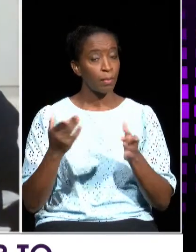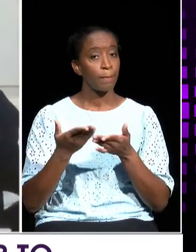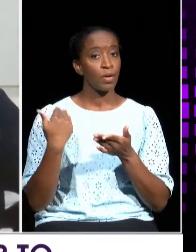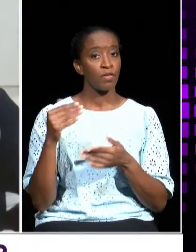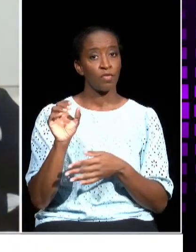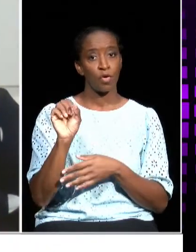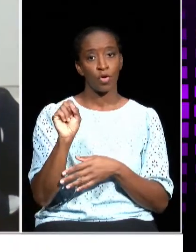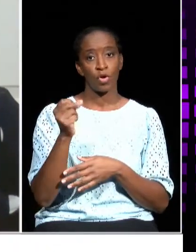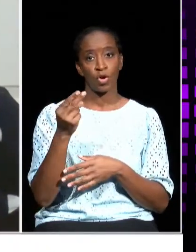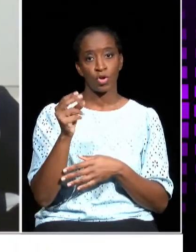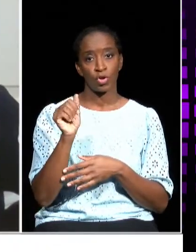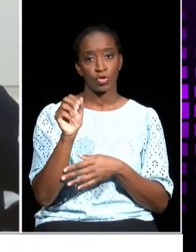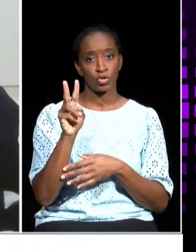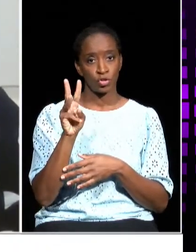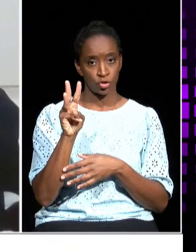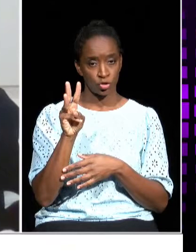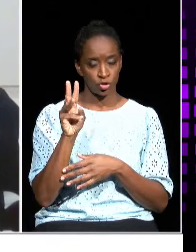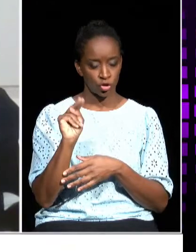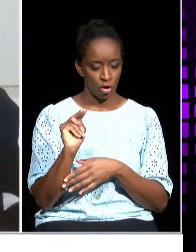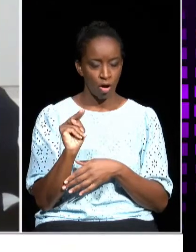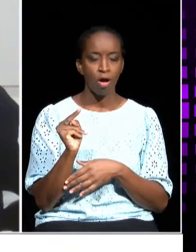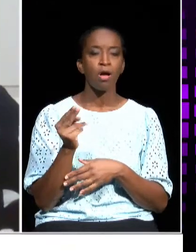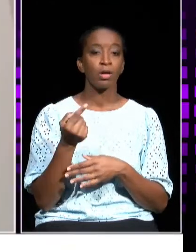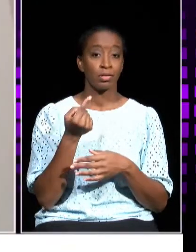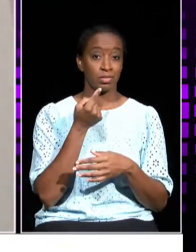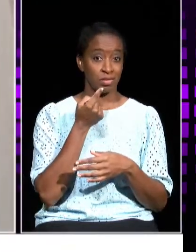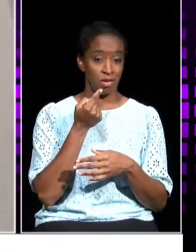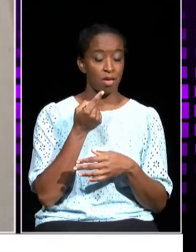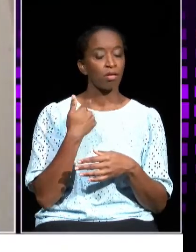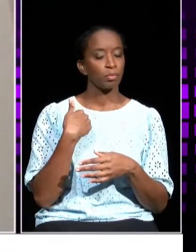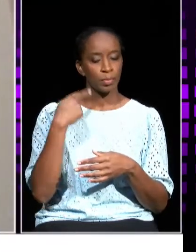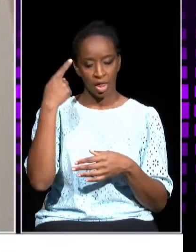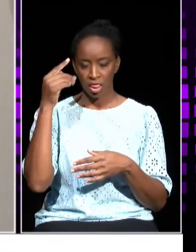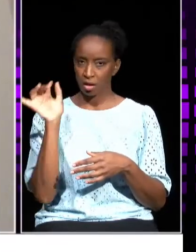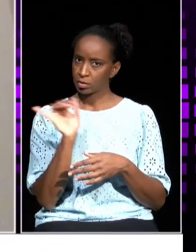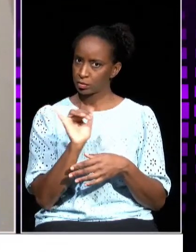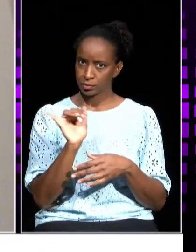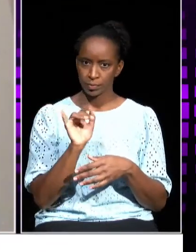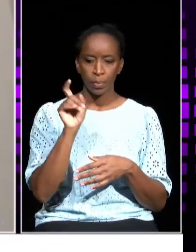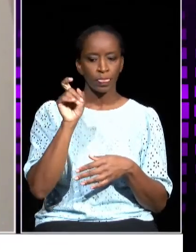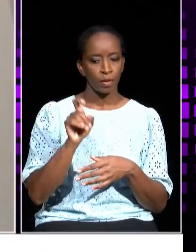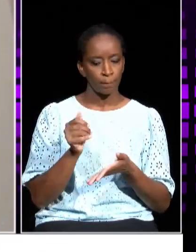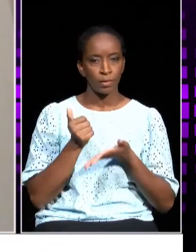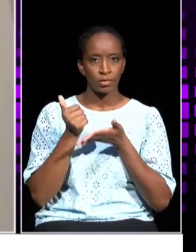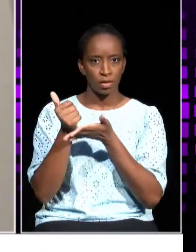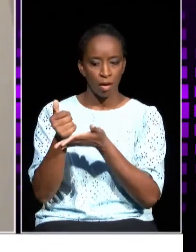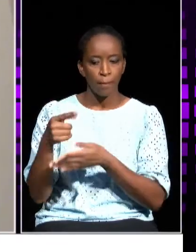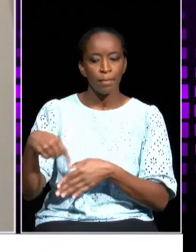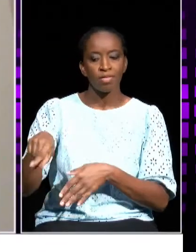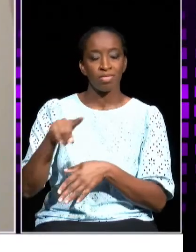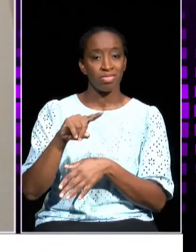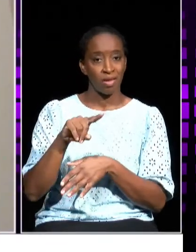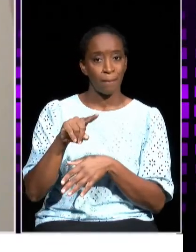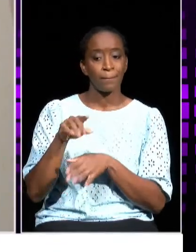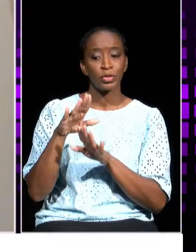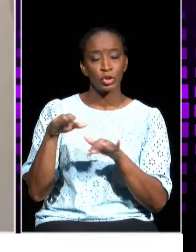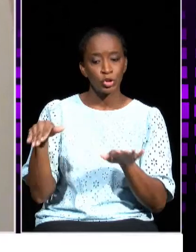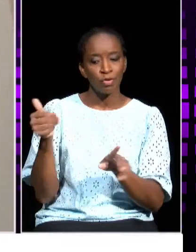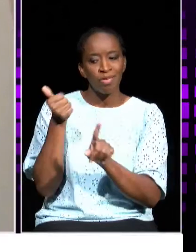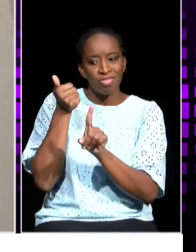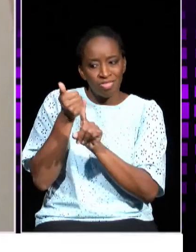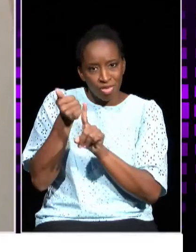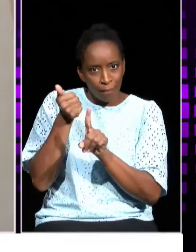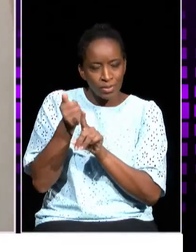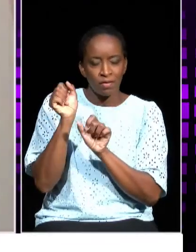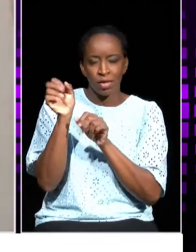young people in their decision-making skills. You're not going to always be there. As a parent myself, I have